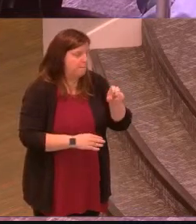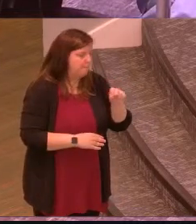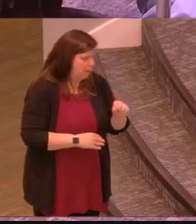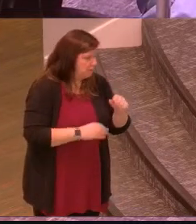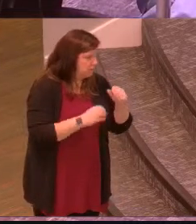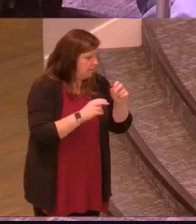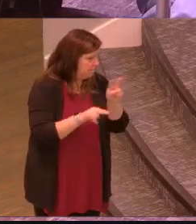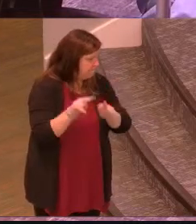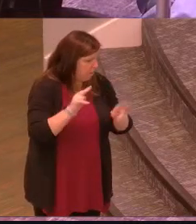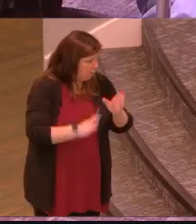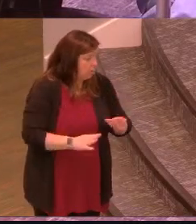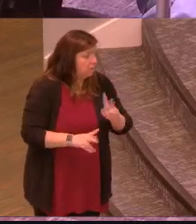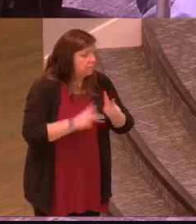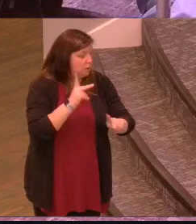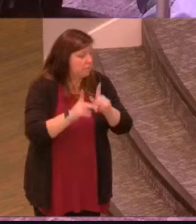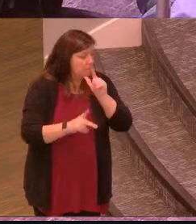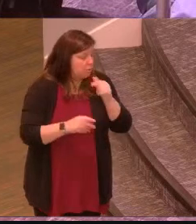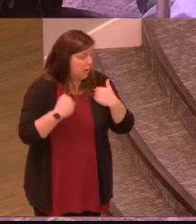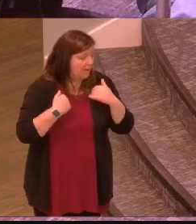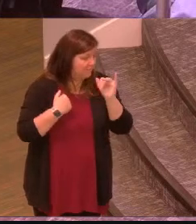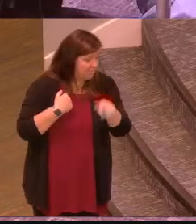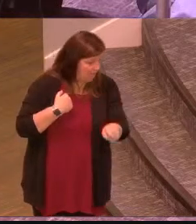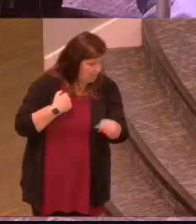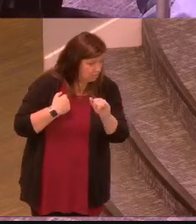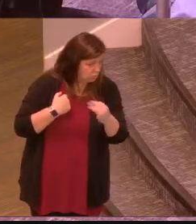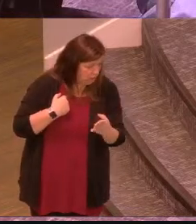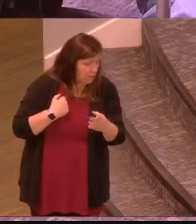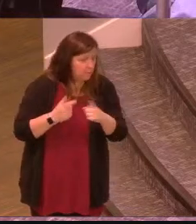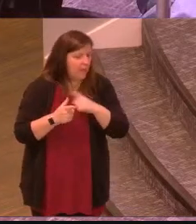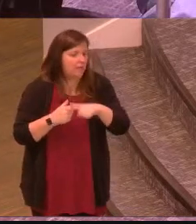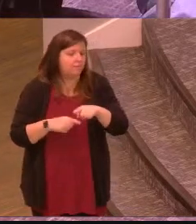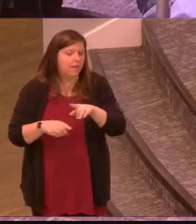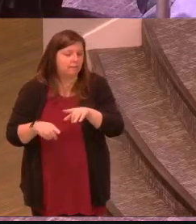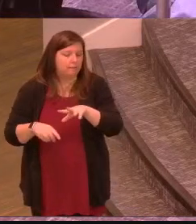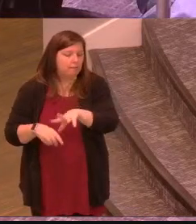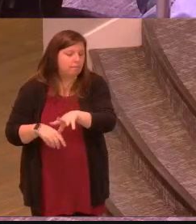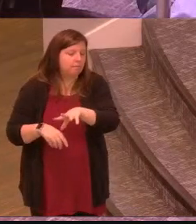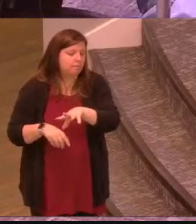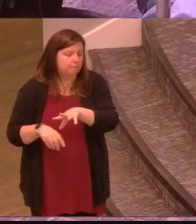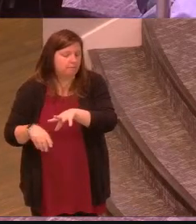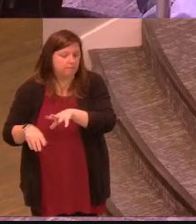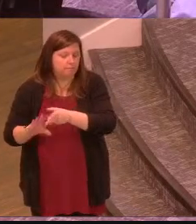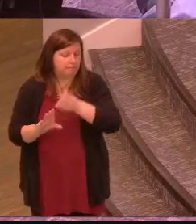that and then leave there and then go work somewhere in the school district,